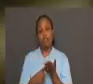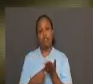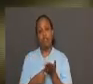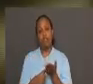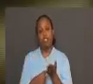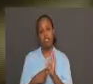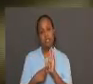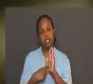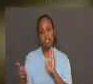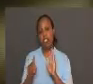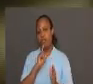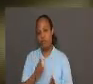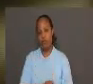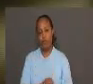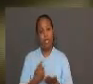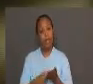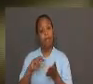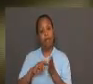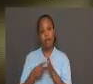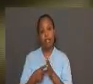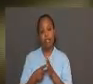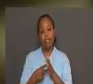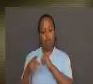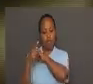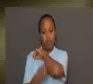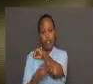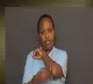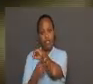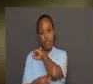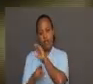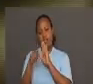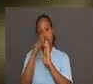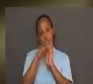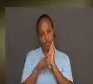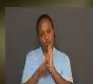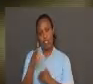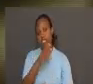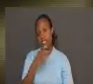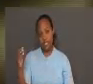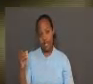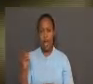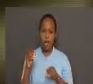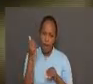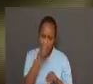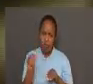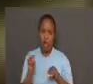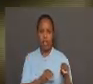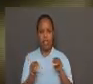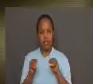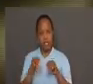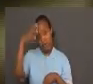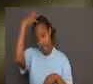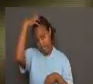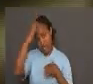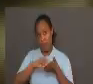transparent. This means that the political policies and activities of the